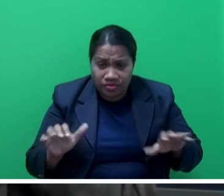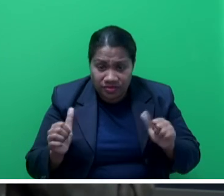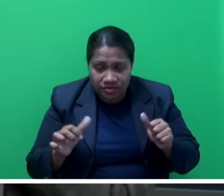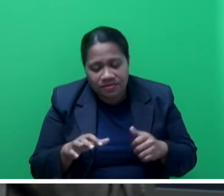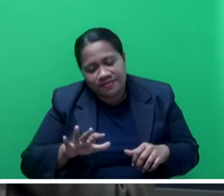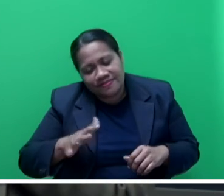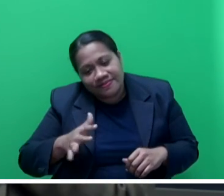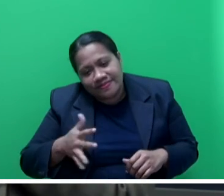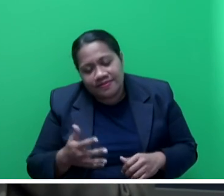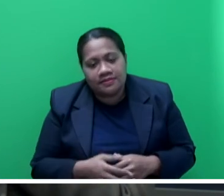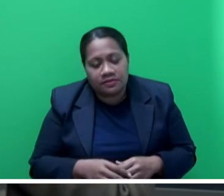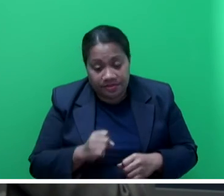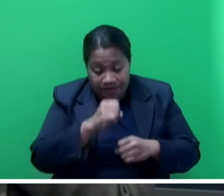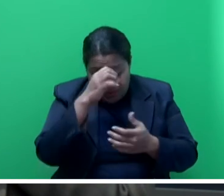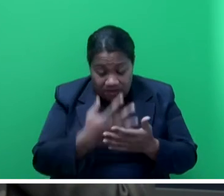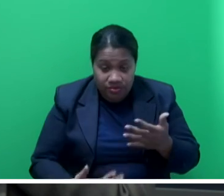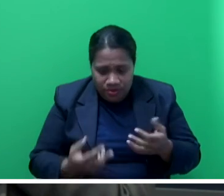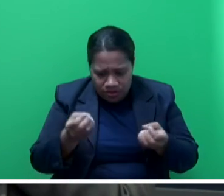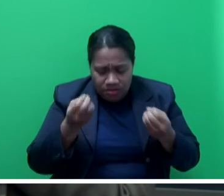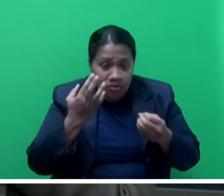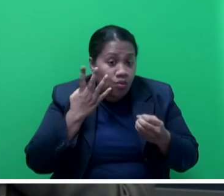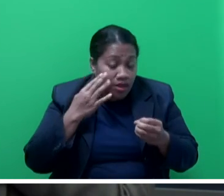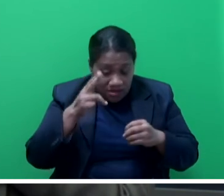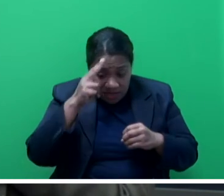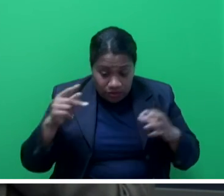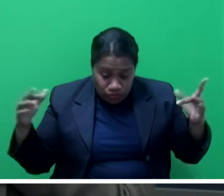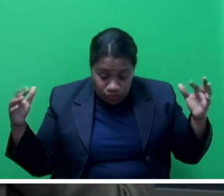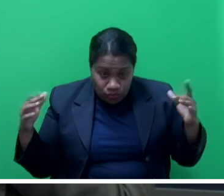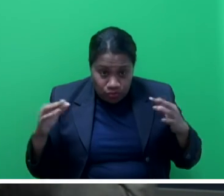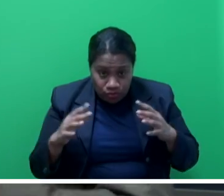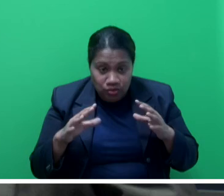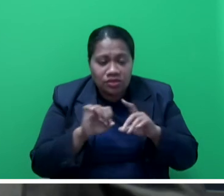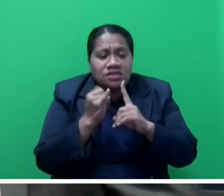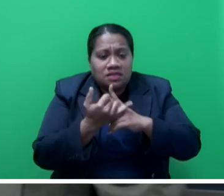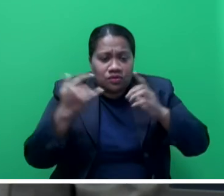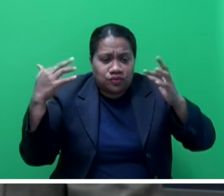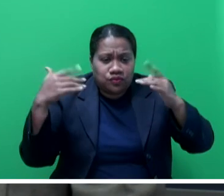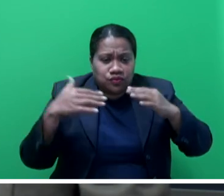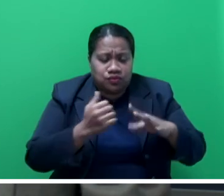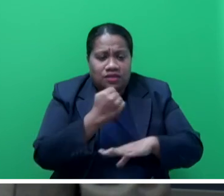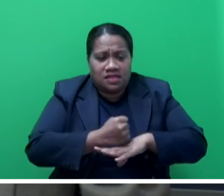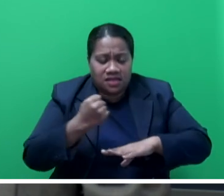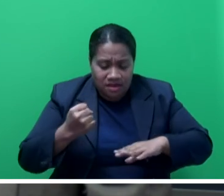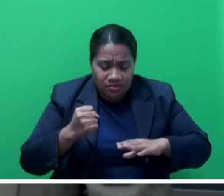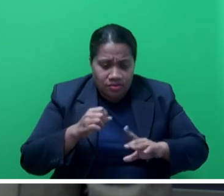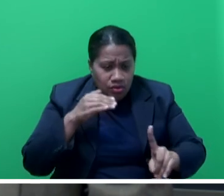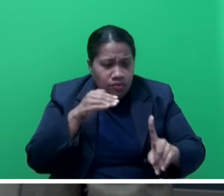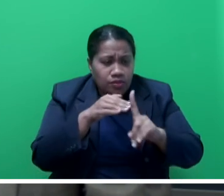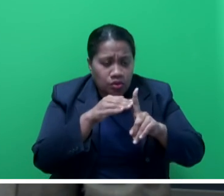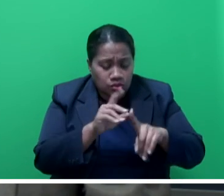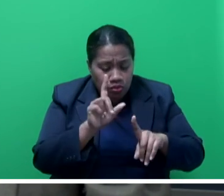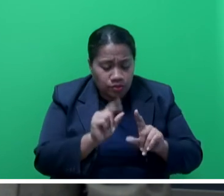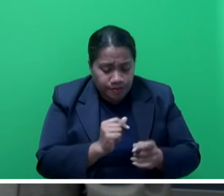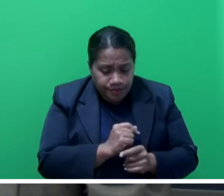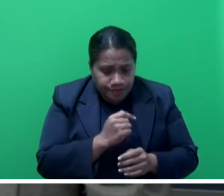us that when we come together as a nation, rally together, a whole of society and whole of government approach, and we commit to act together and respond